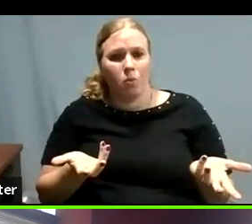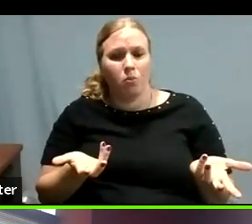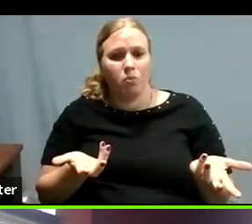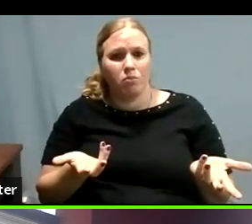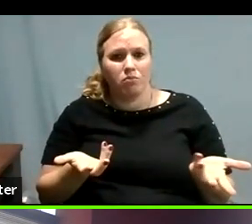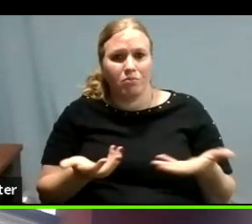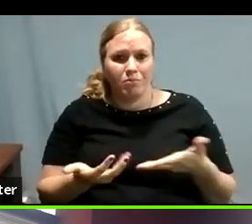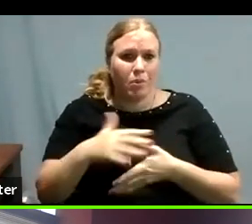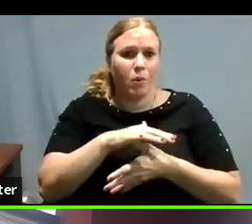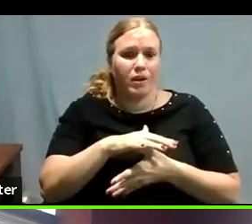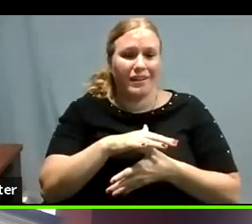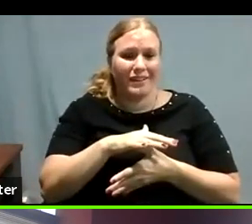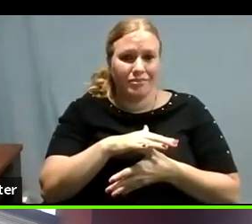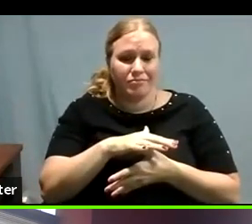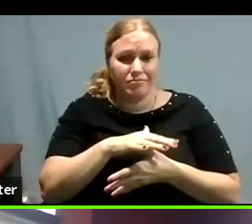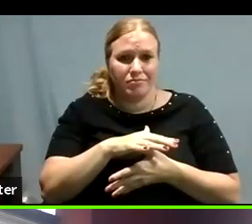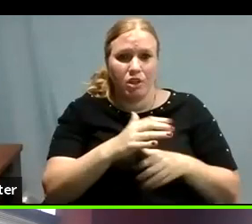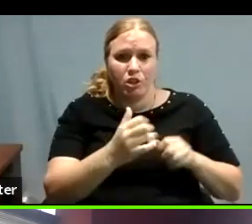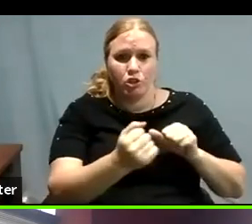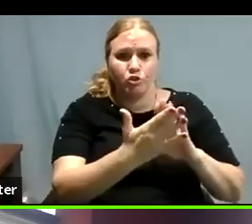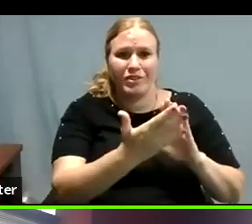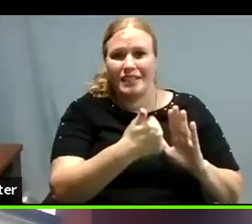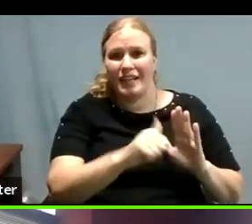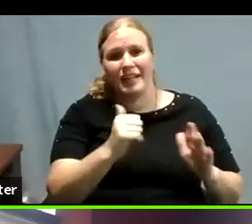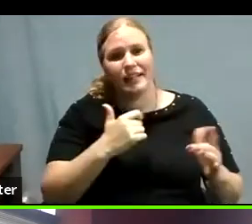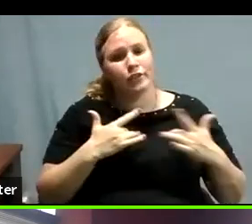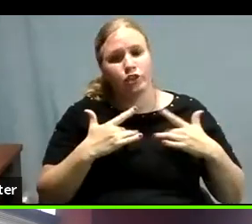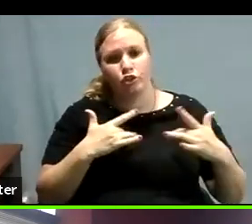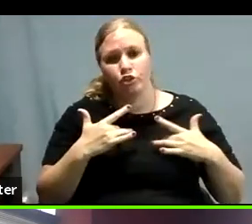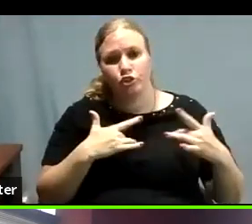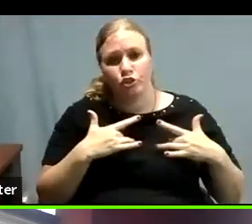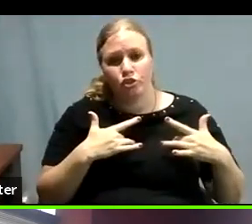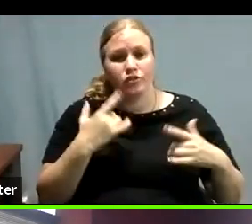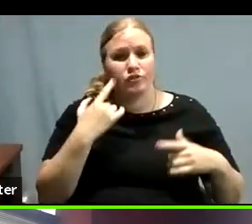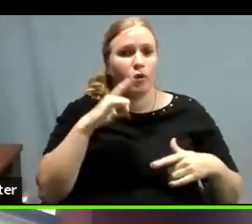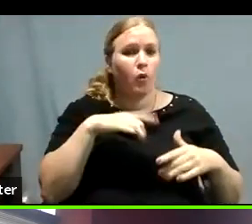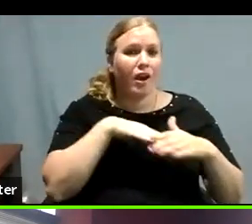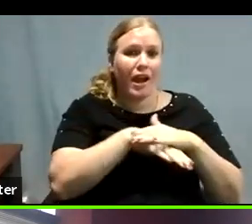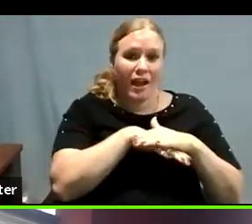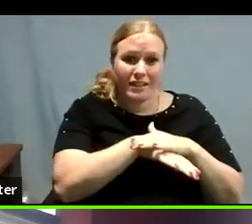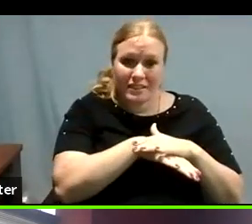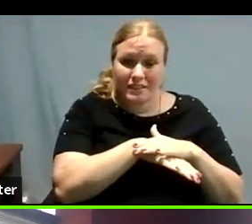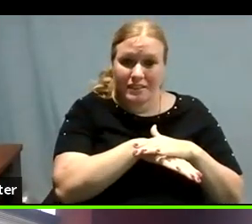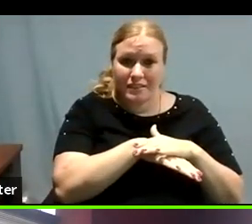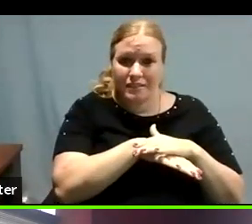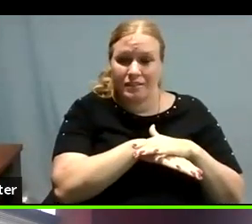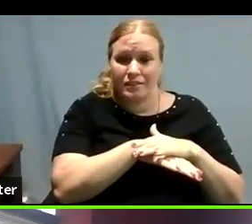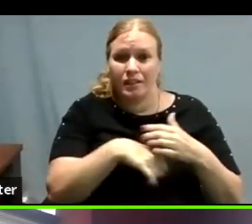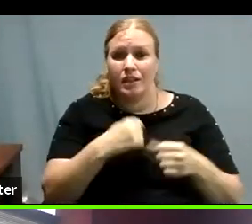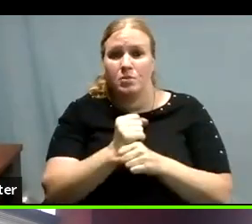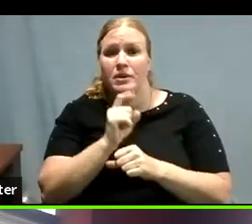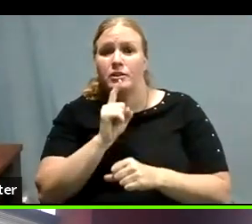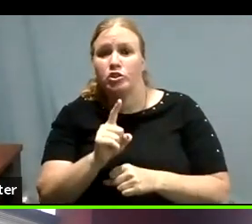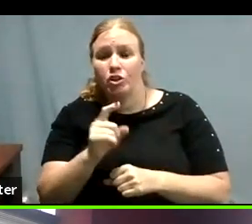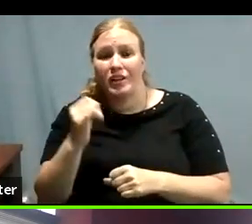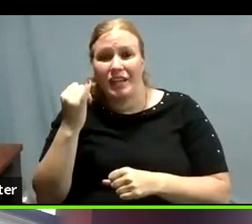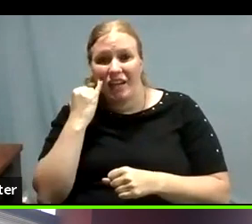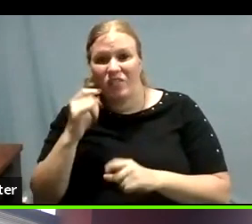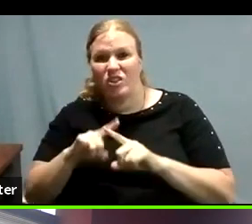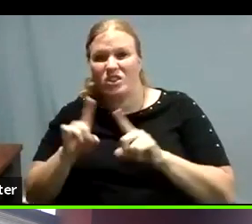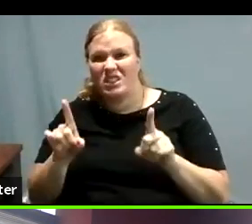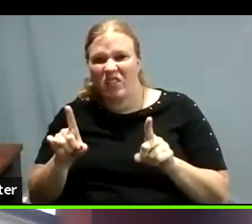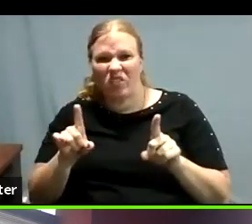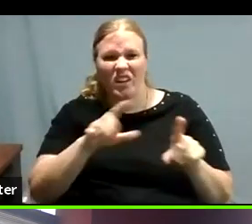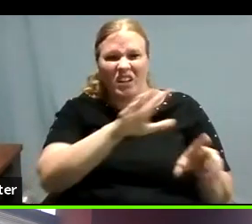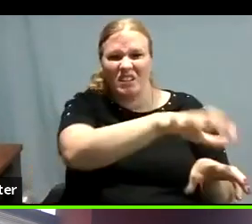really addressing any concerns within the city of access, and making sure that if there's hotspots in different parts of the city, we